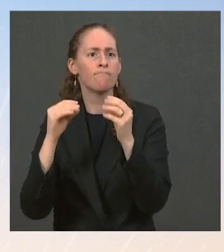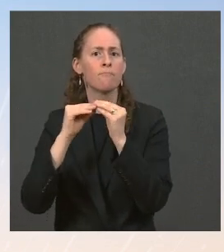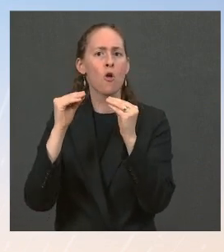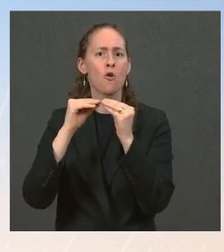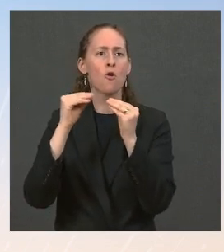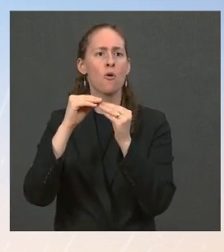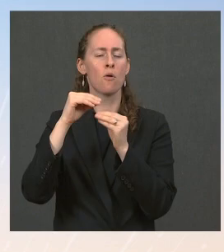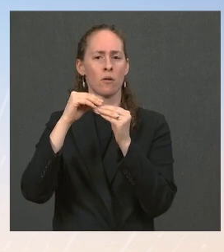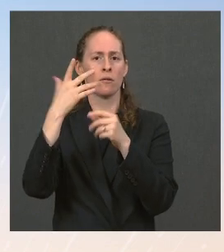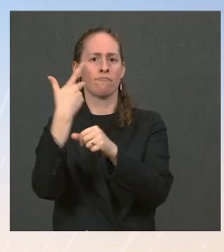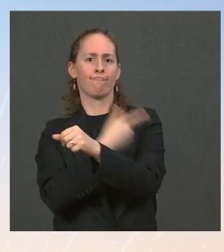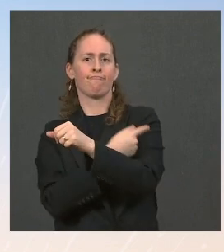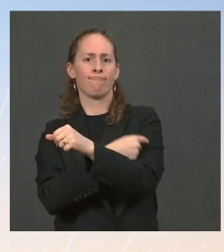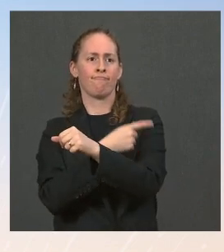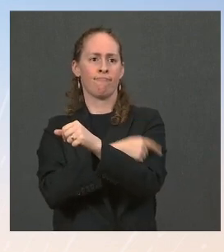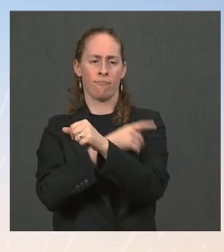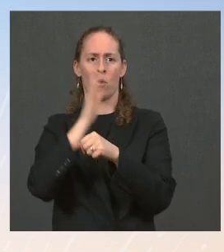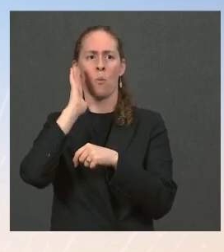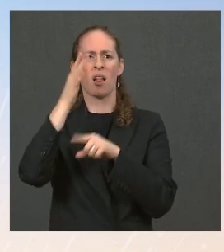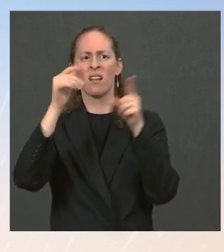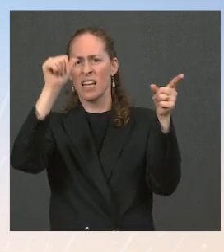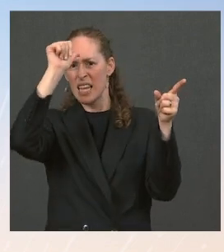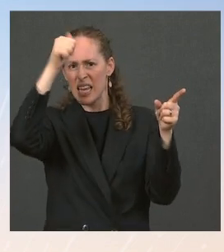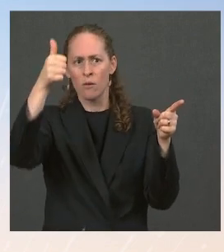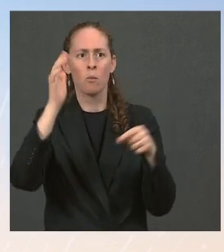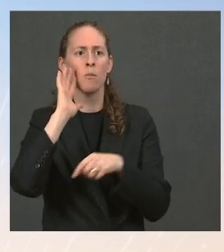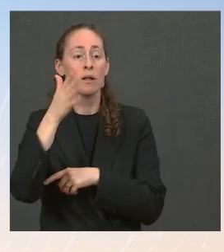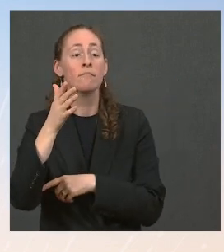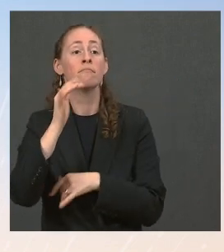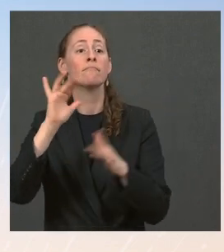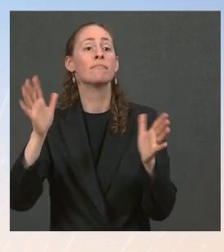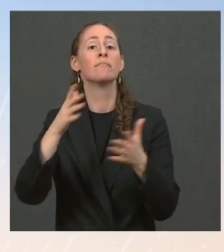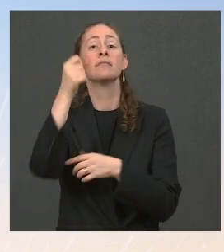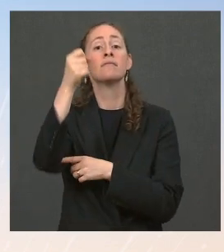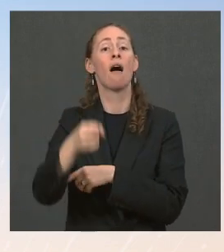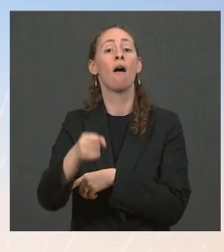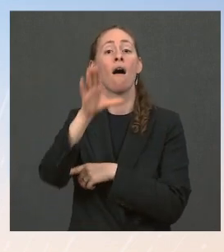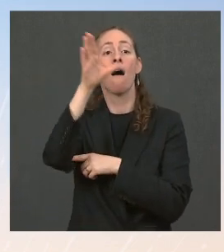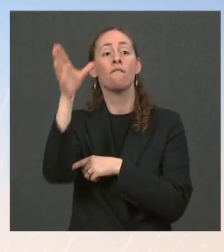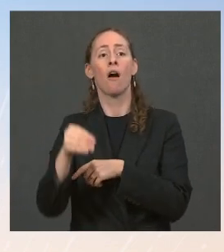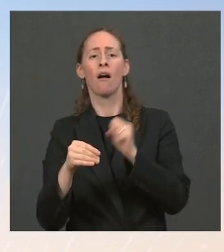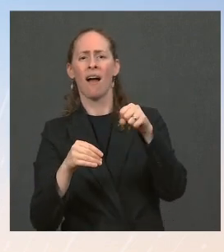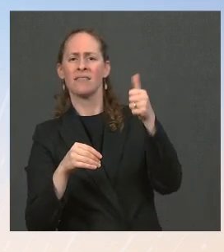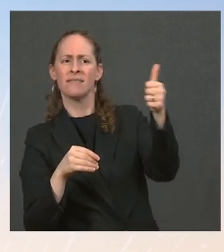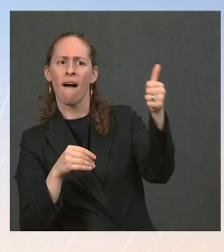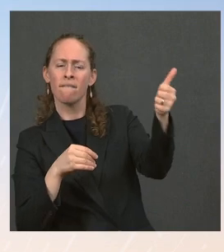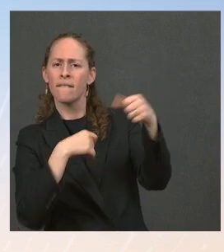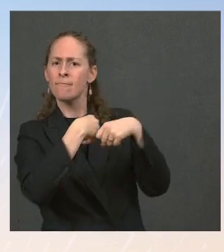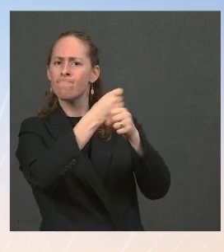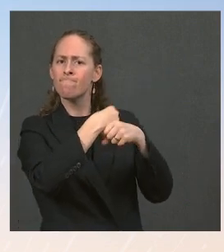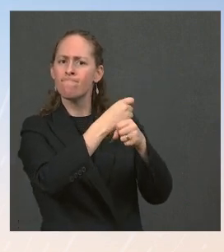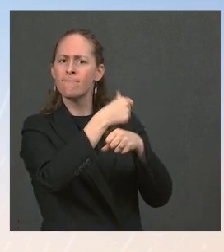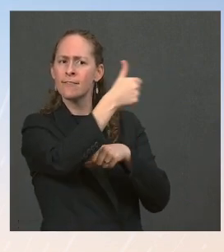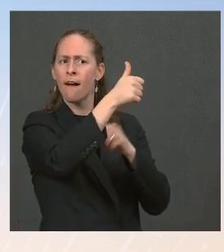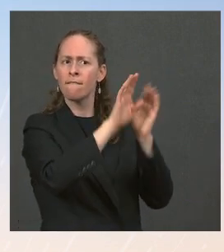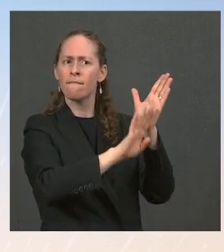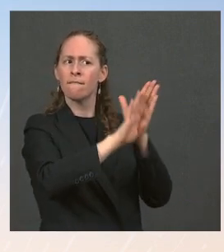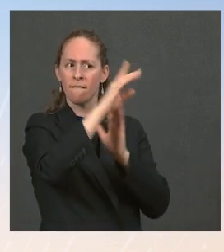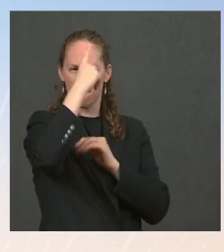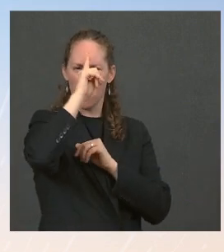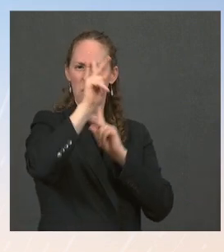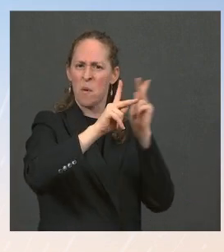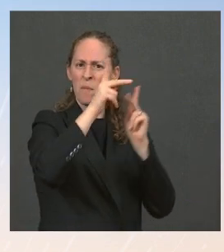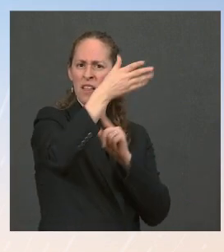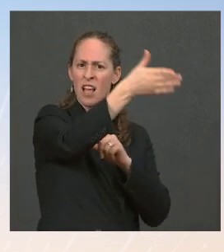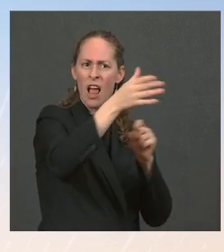boost vaccine manufacturing in South Africa is going to produce 500 million single-dose regimens in Africa for Africa. And we will continue